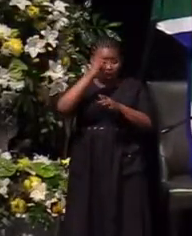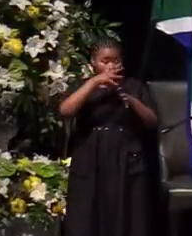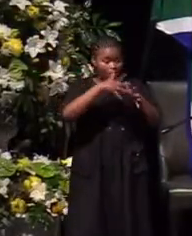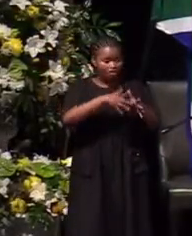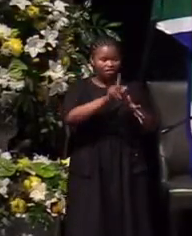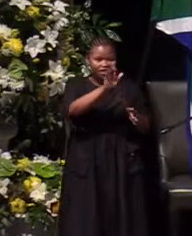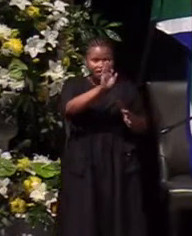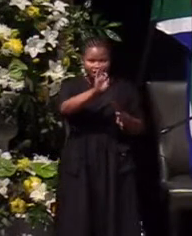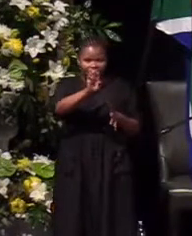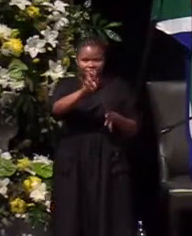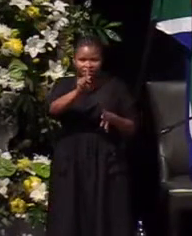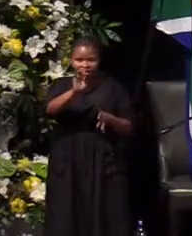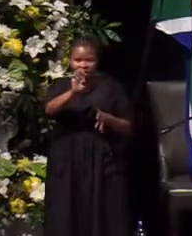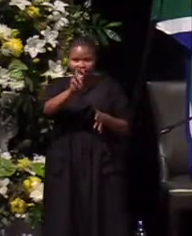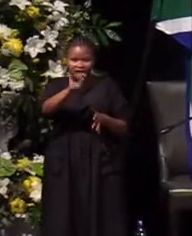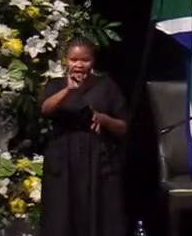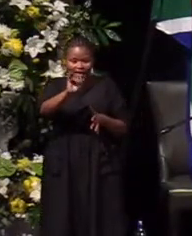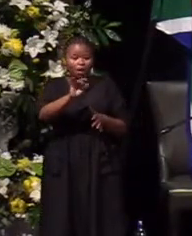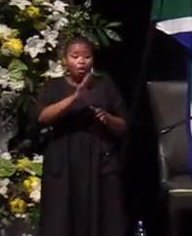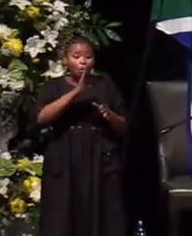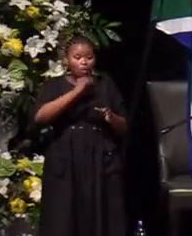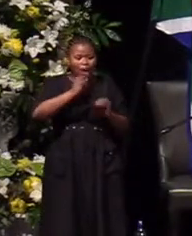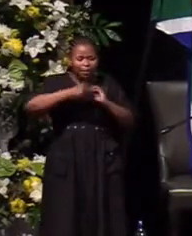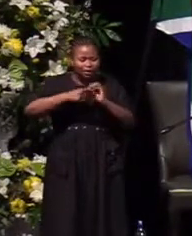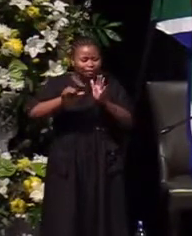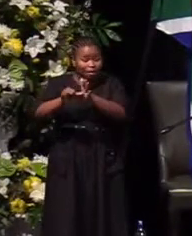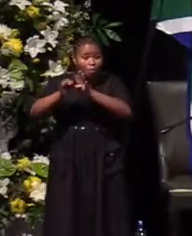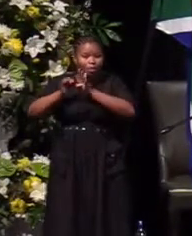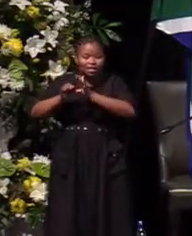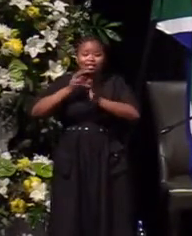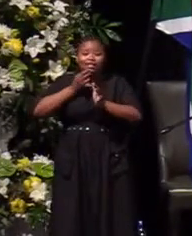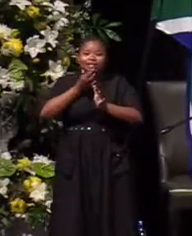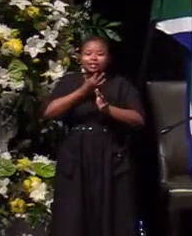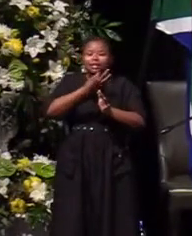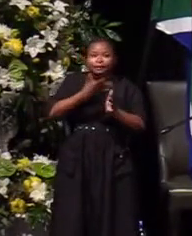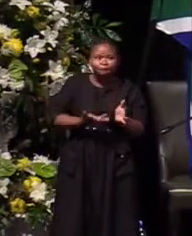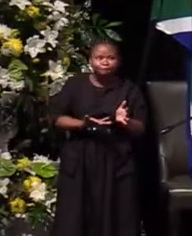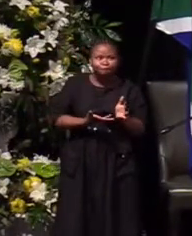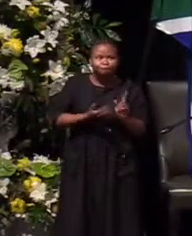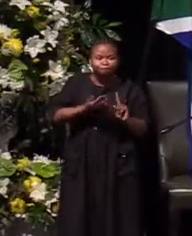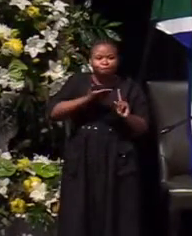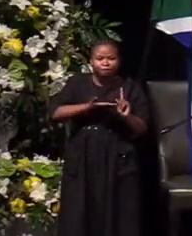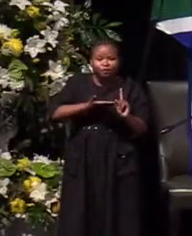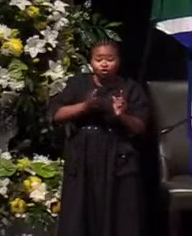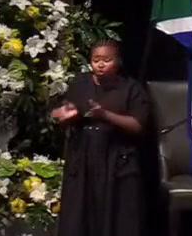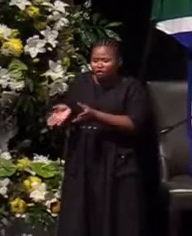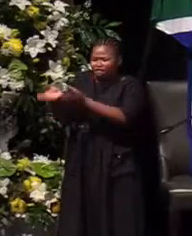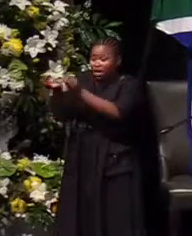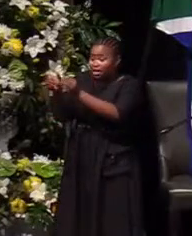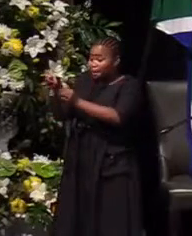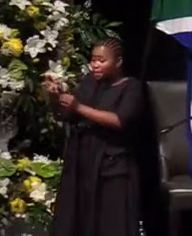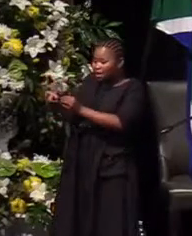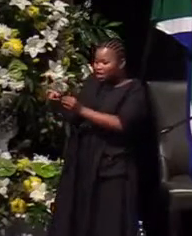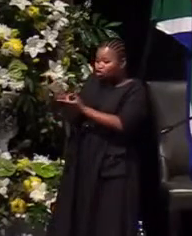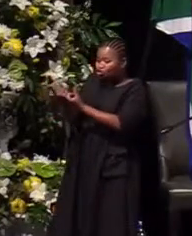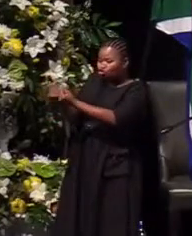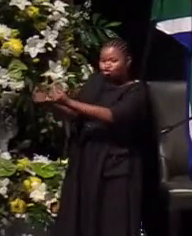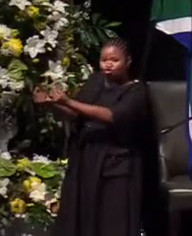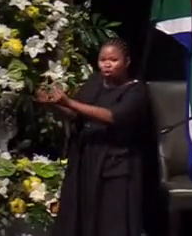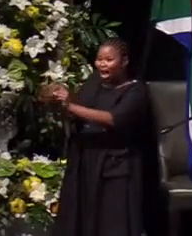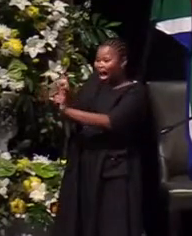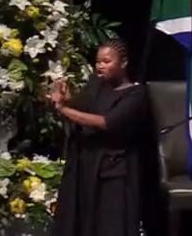fig any mentioned a very profound thing and he said you know um you'll find somebody who did